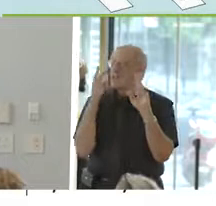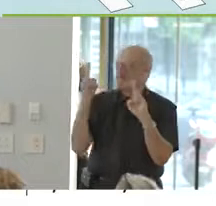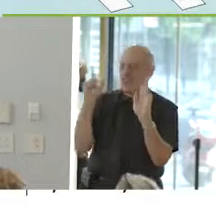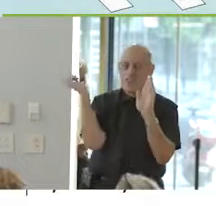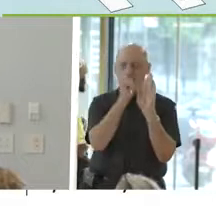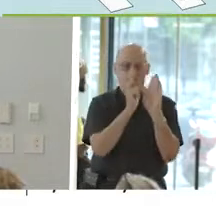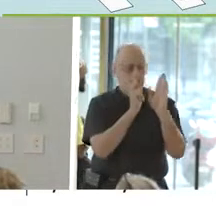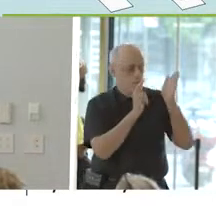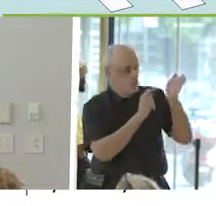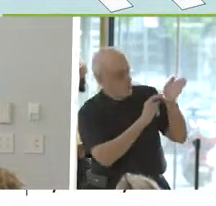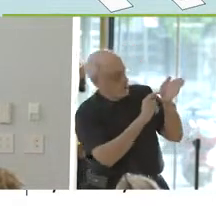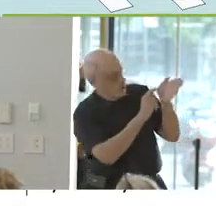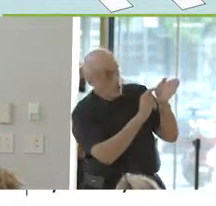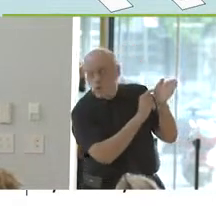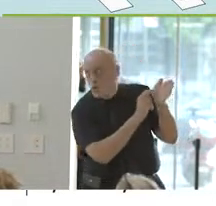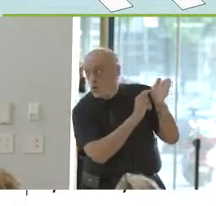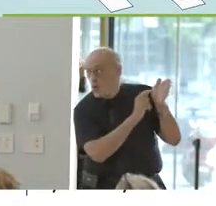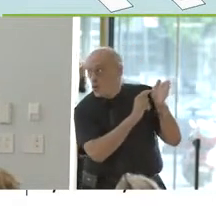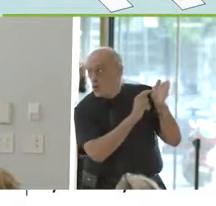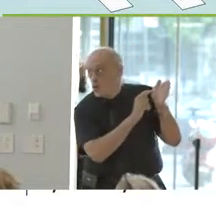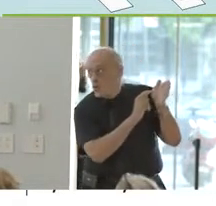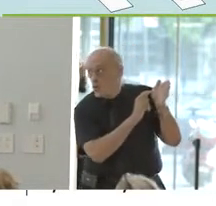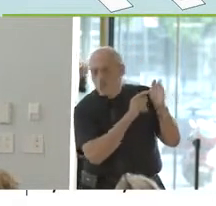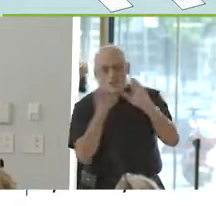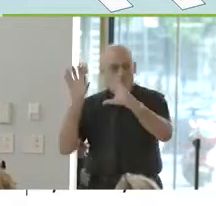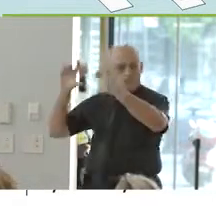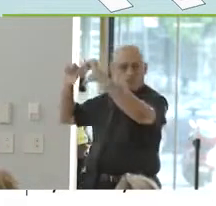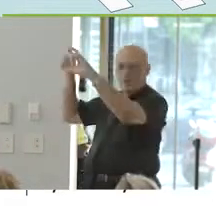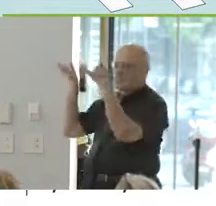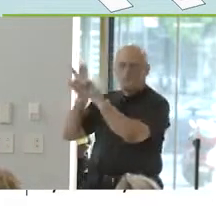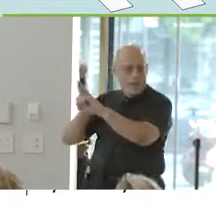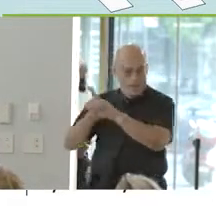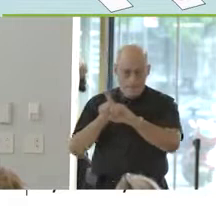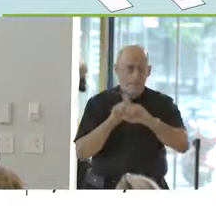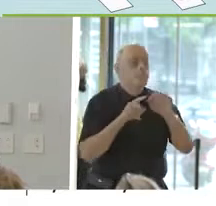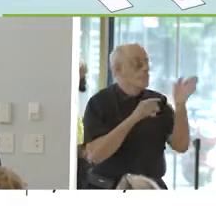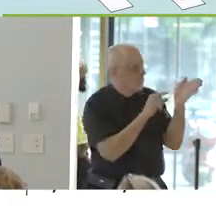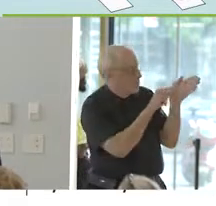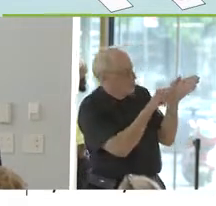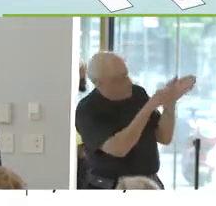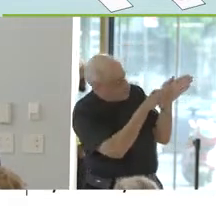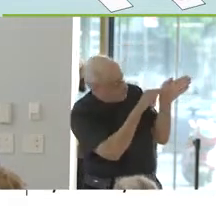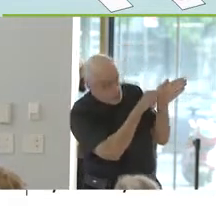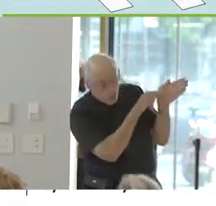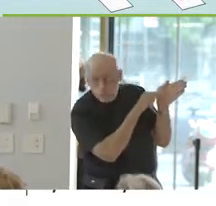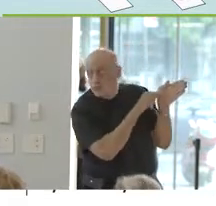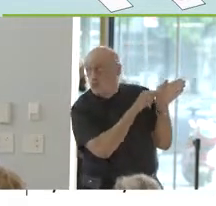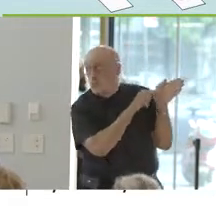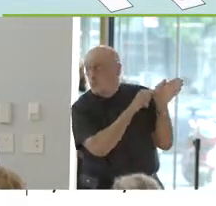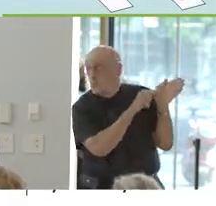left side of their screen here, I'm pointing at that screen. You are watching this one, but that's okay. It starts